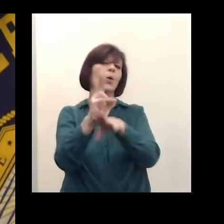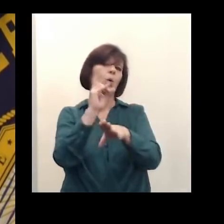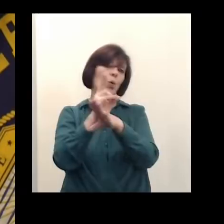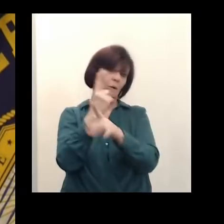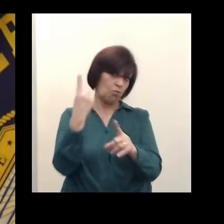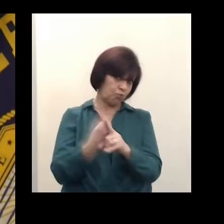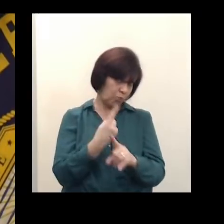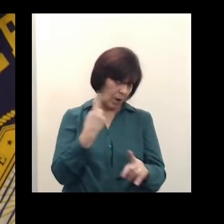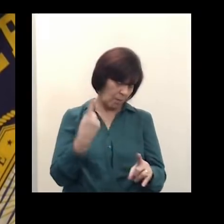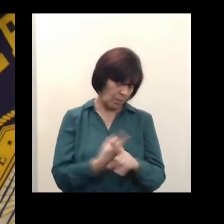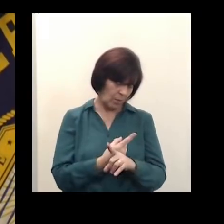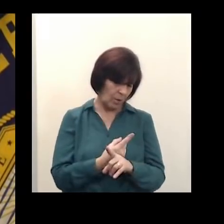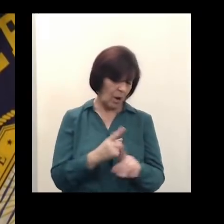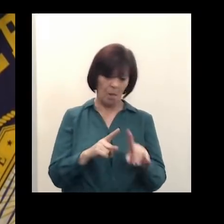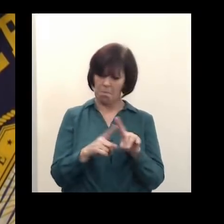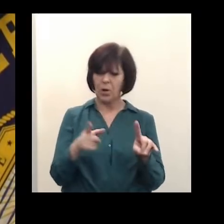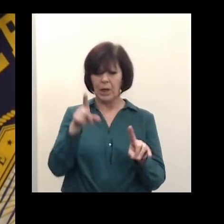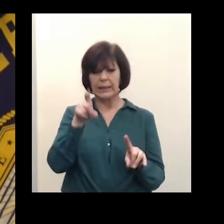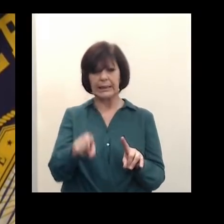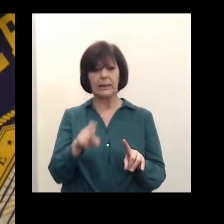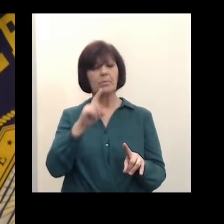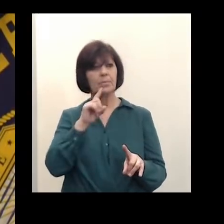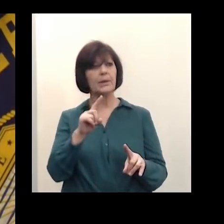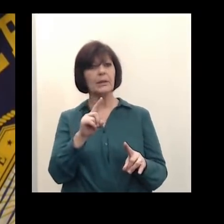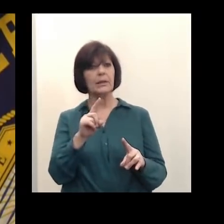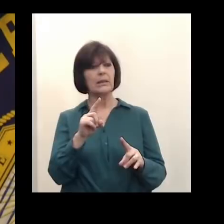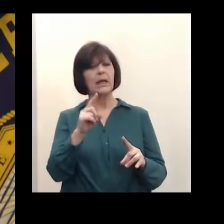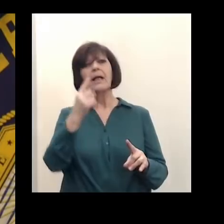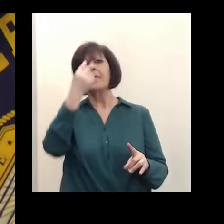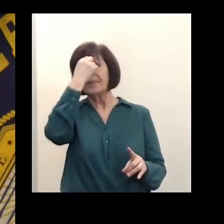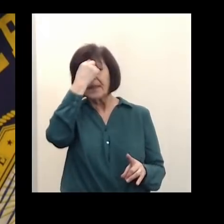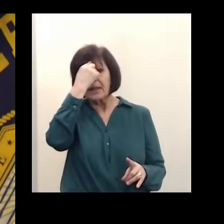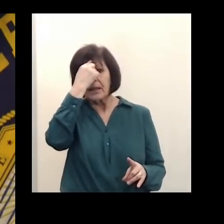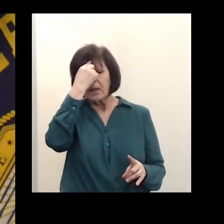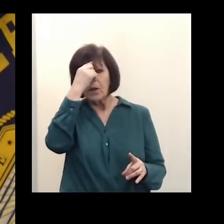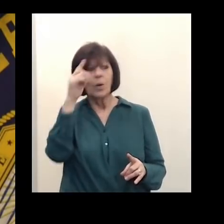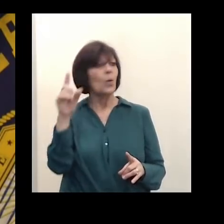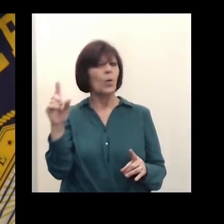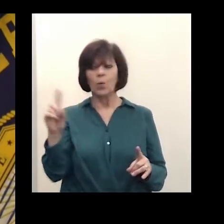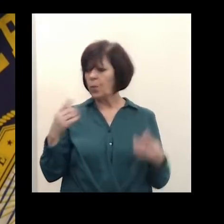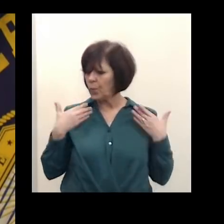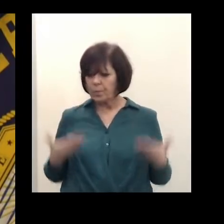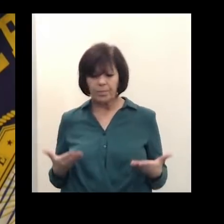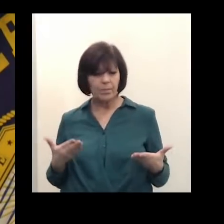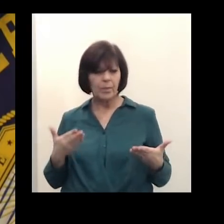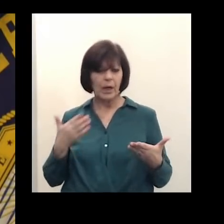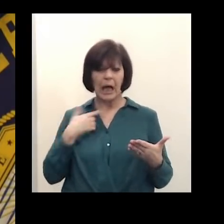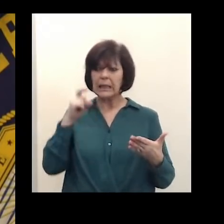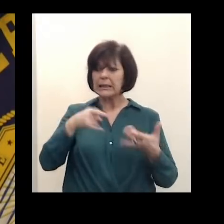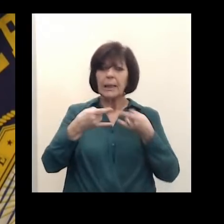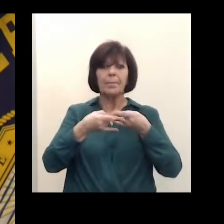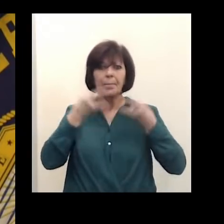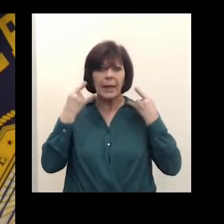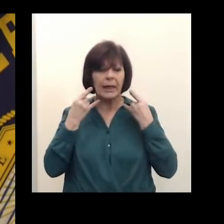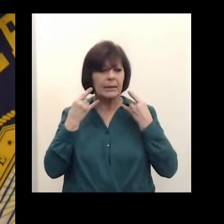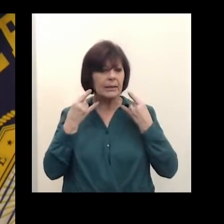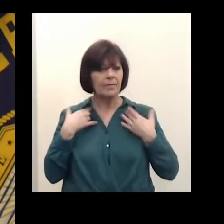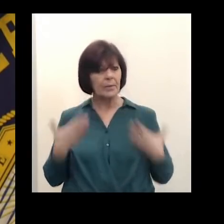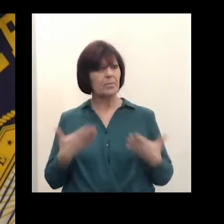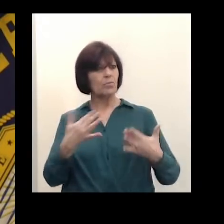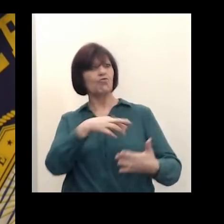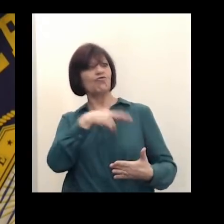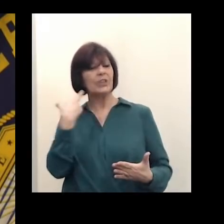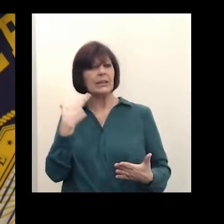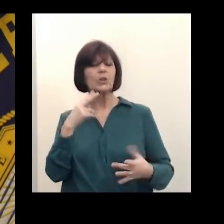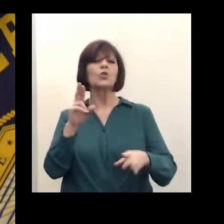to be judicious and carefully think through what situations you may be in that will pose an increased risk, and use masks